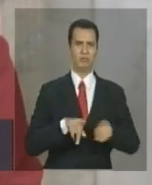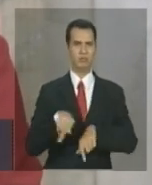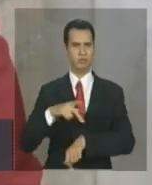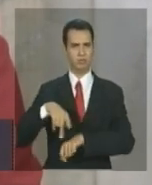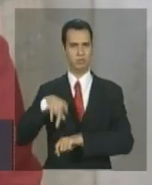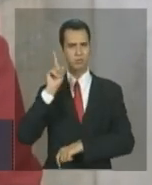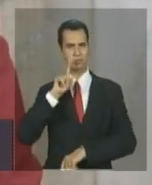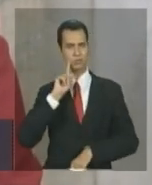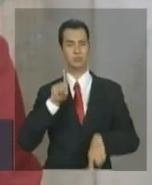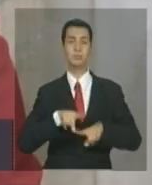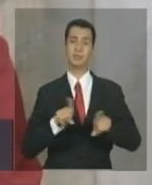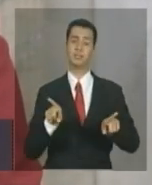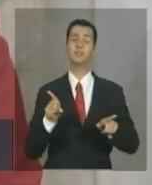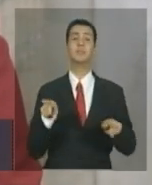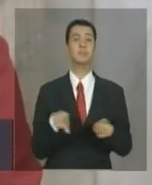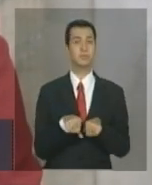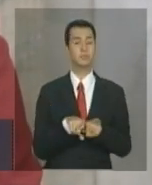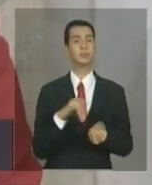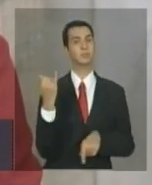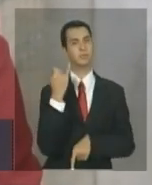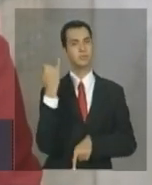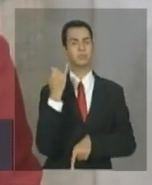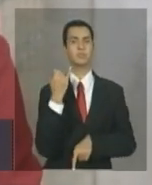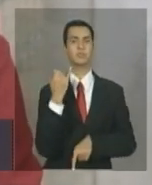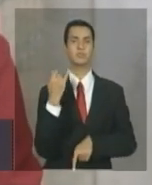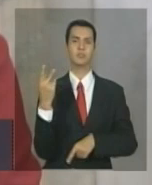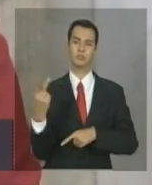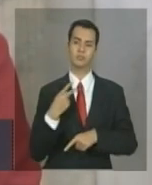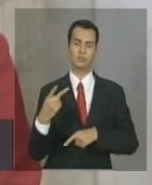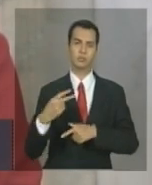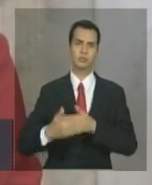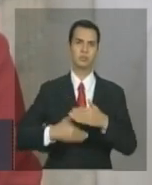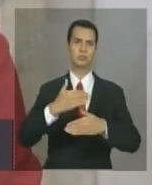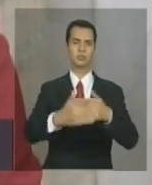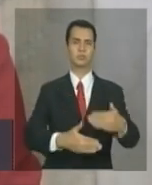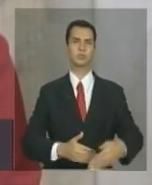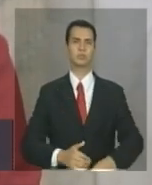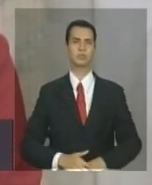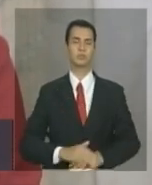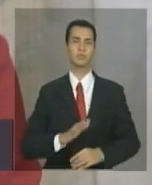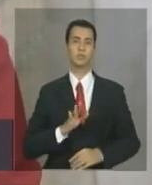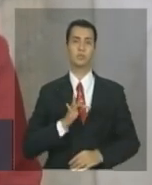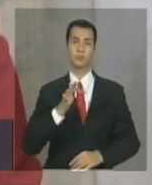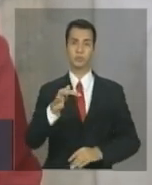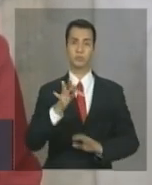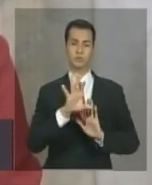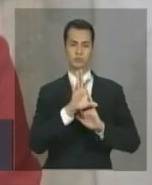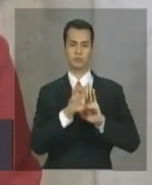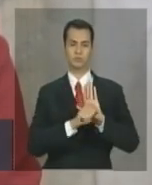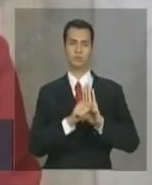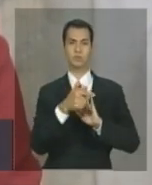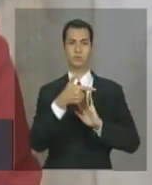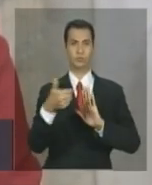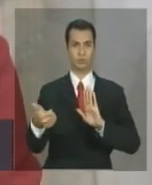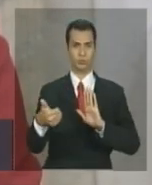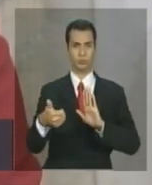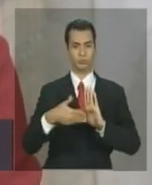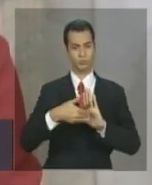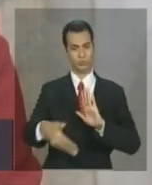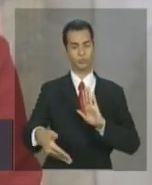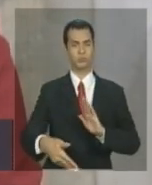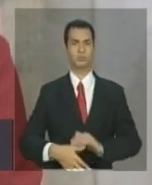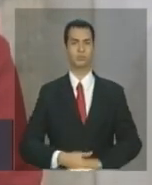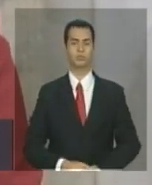um desenvolvimento. But equally important for development at large. No século 21, in the 21st